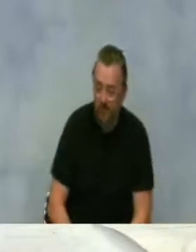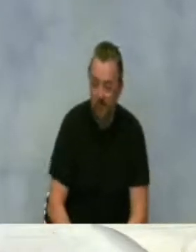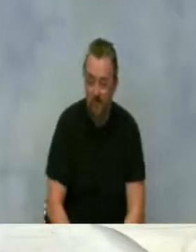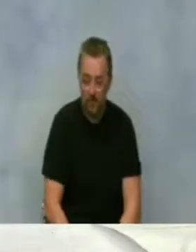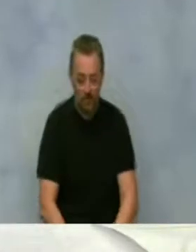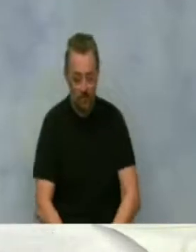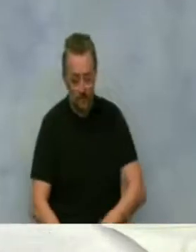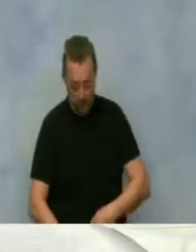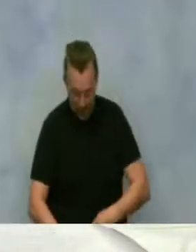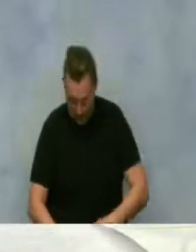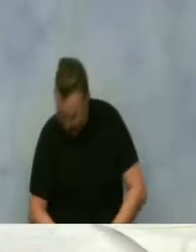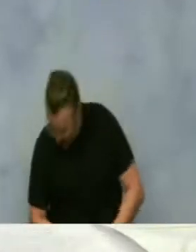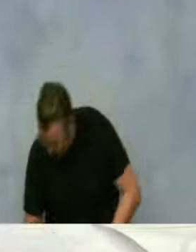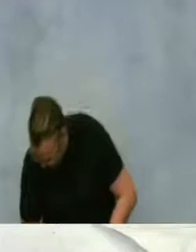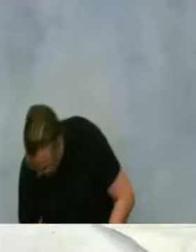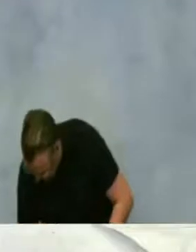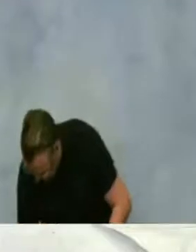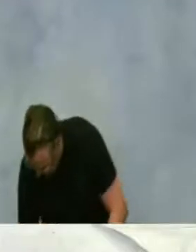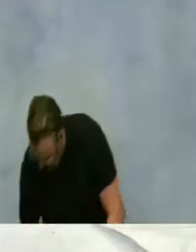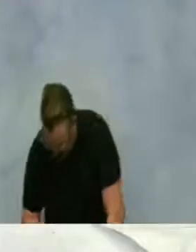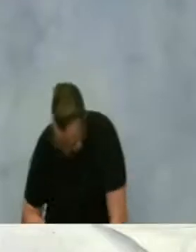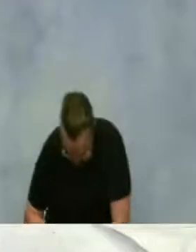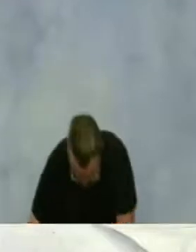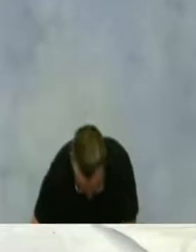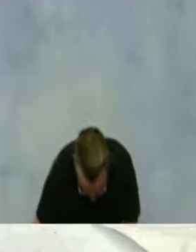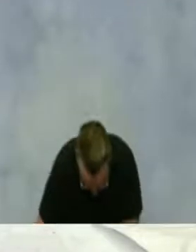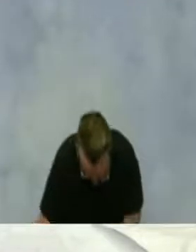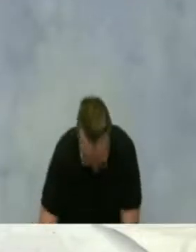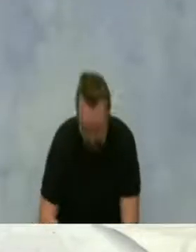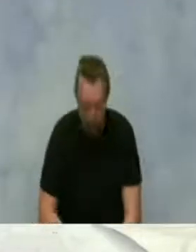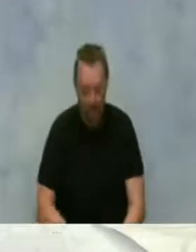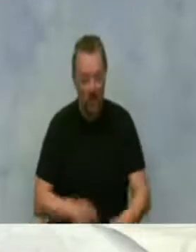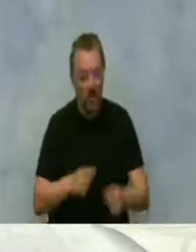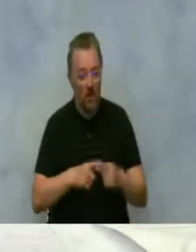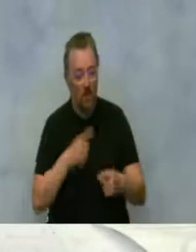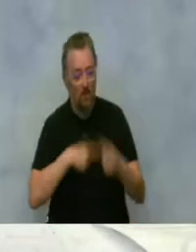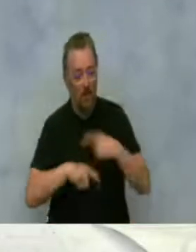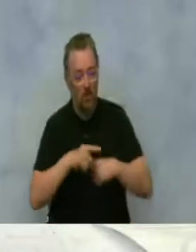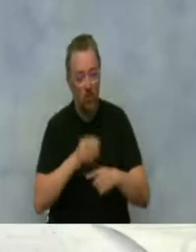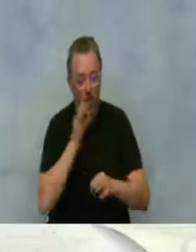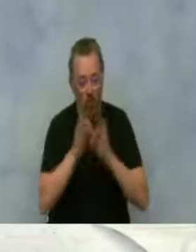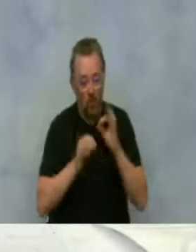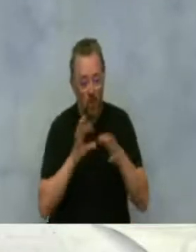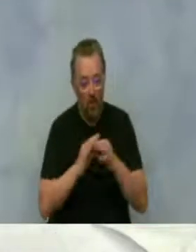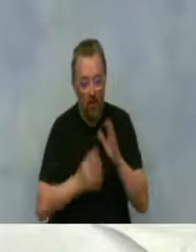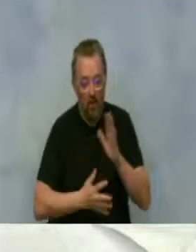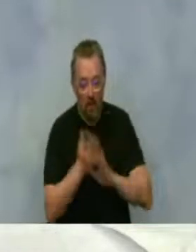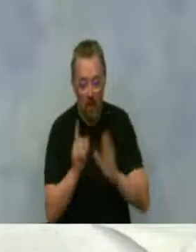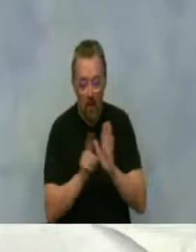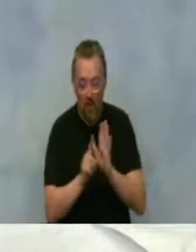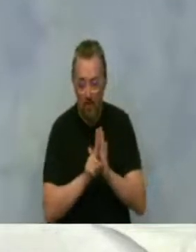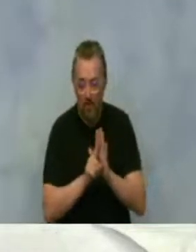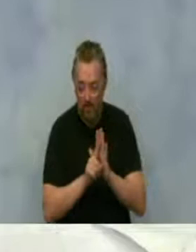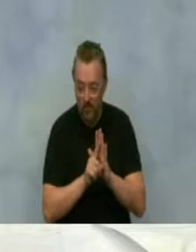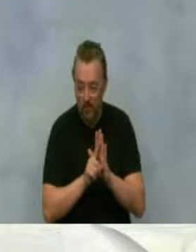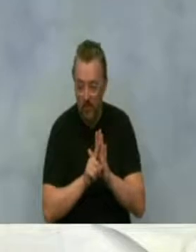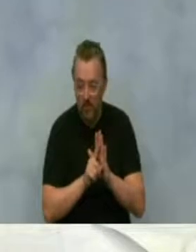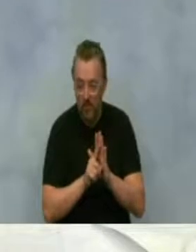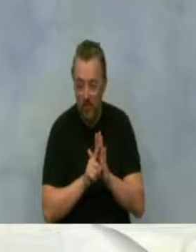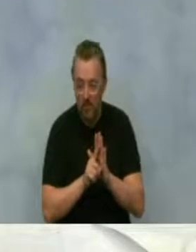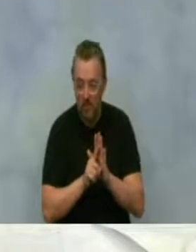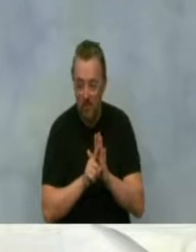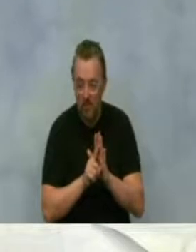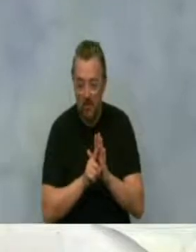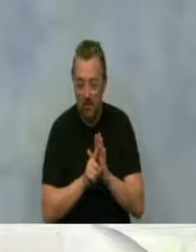Going back to the question on the fire alarm that was spoken about